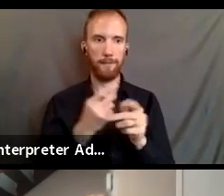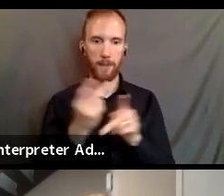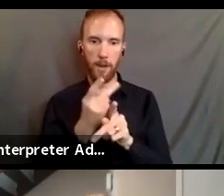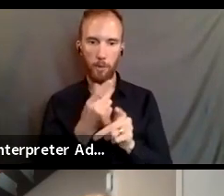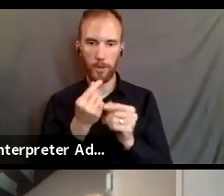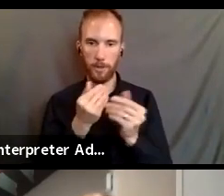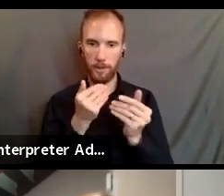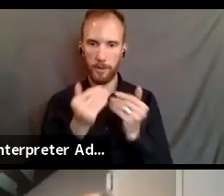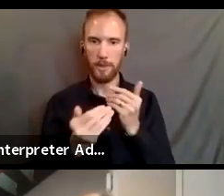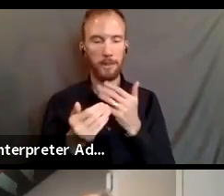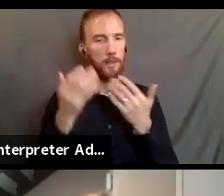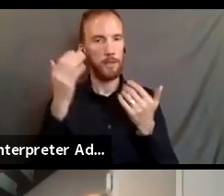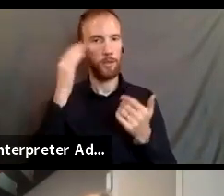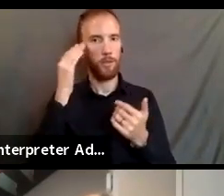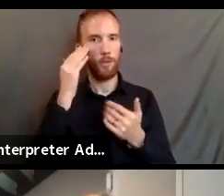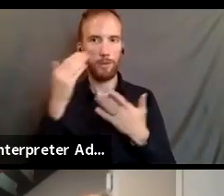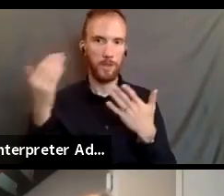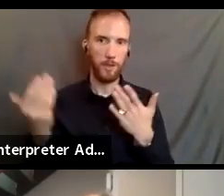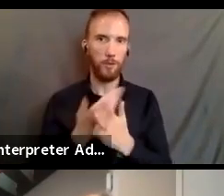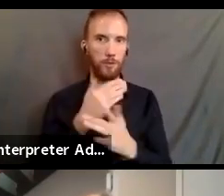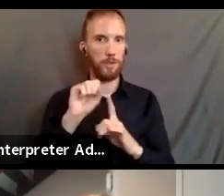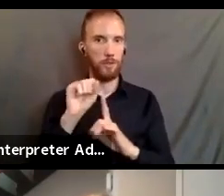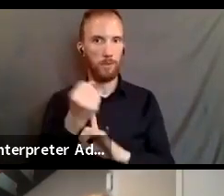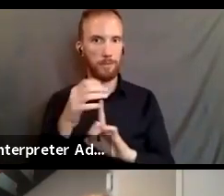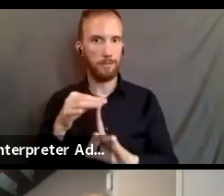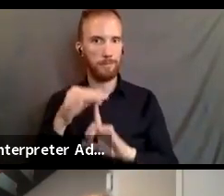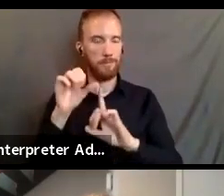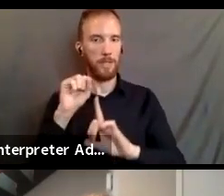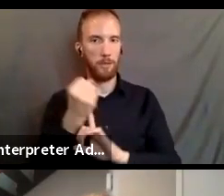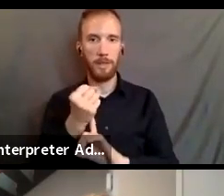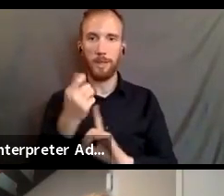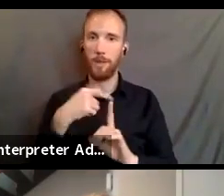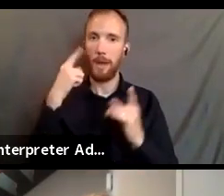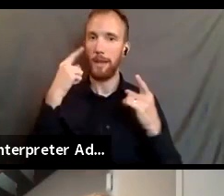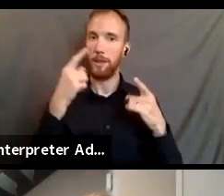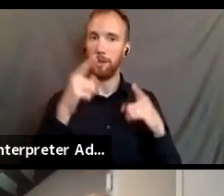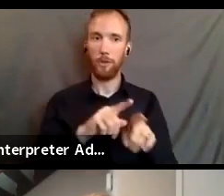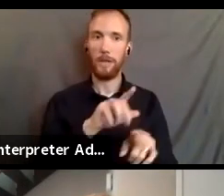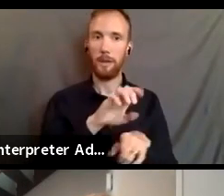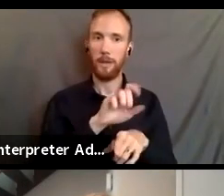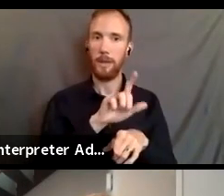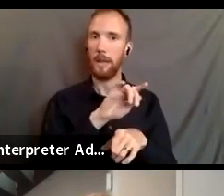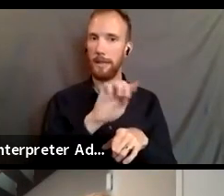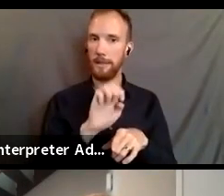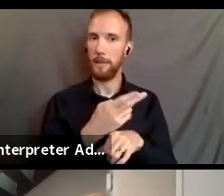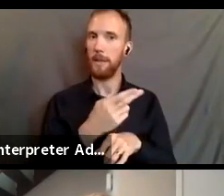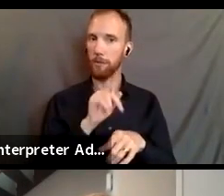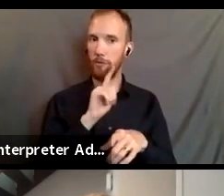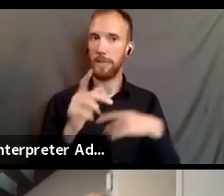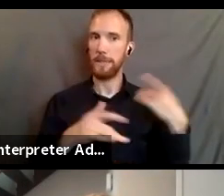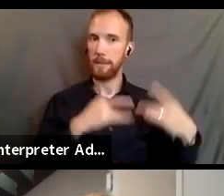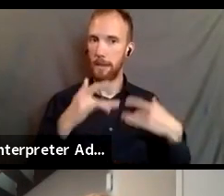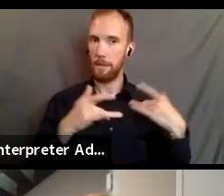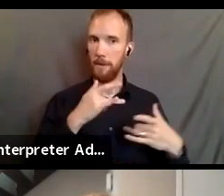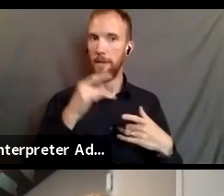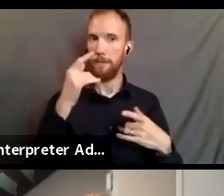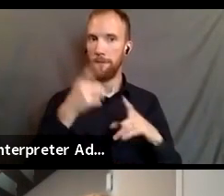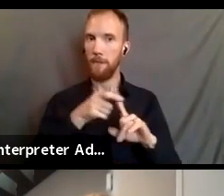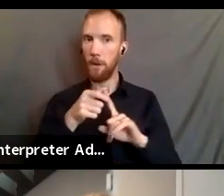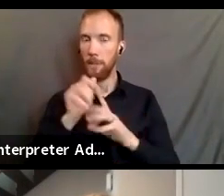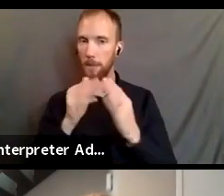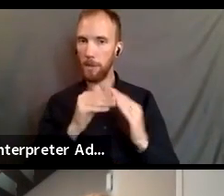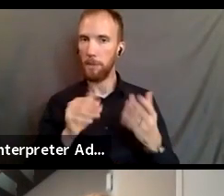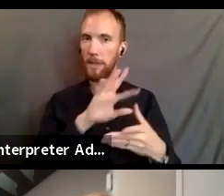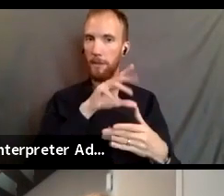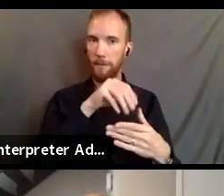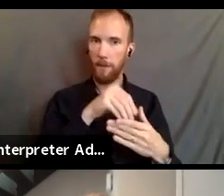to engage people um because i agree with elizabeth there's absolutely an enthusiasm for getting involved um and being able to go back out and sort of